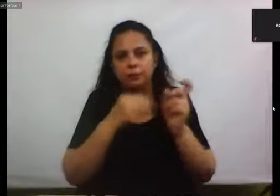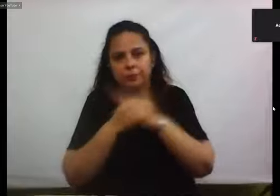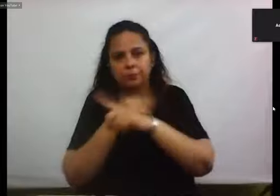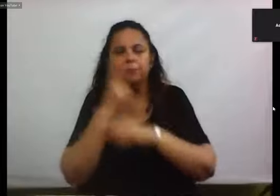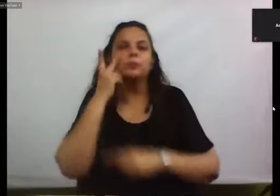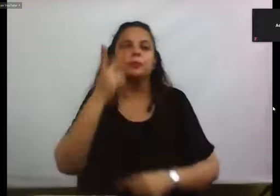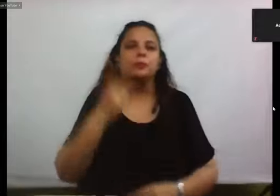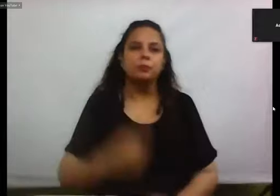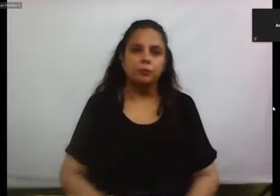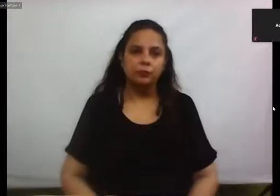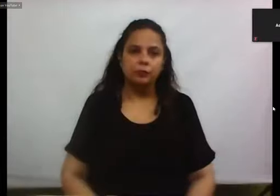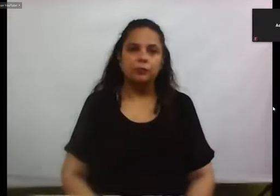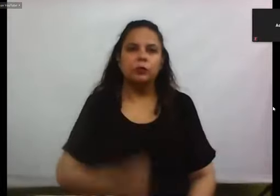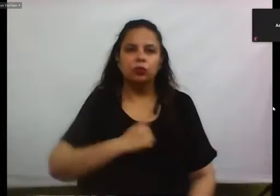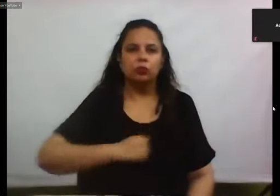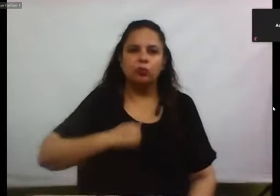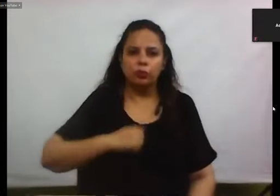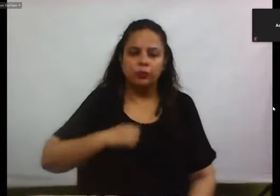Yeah. Sorry.